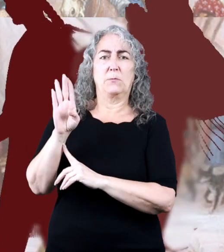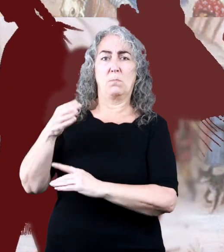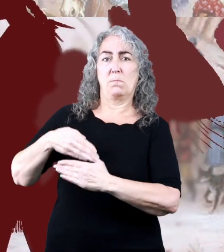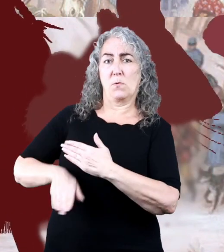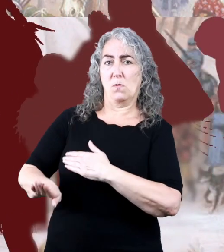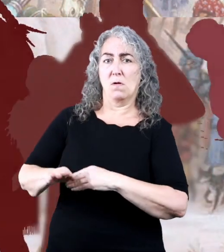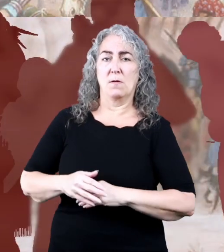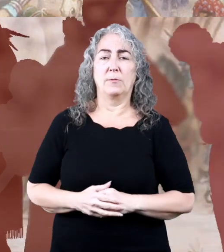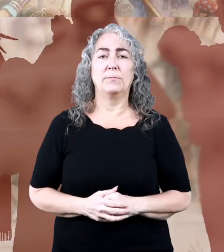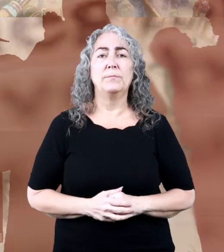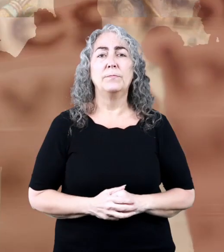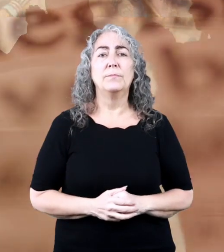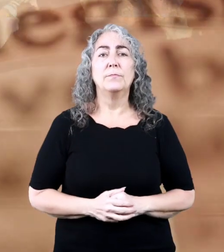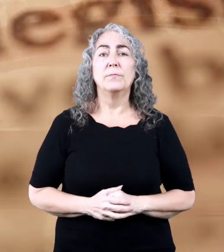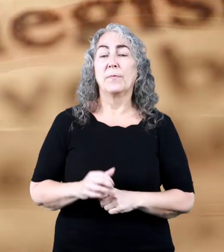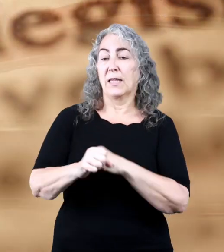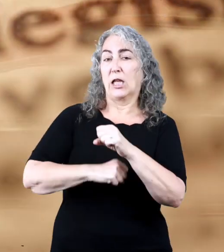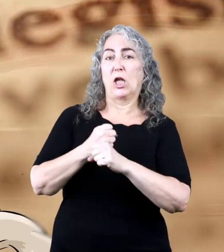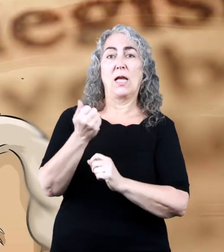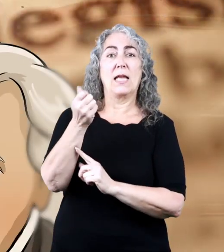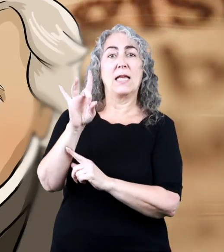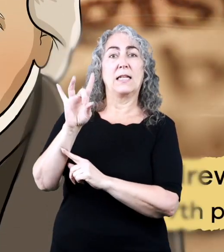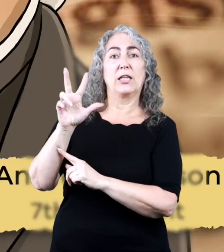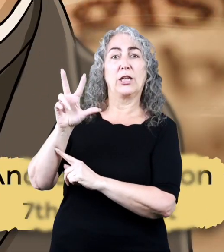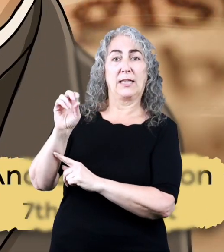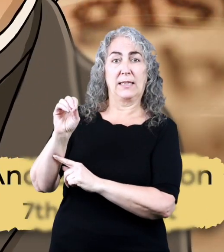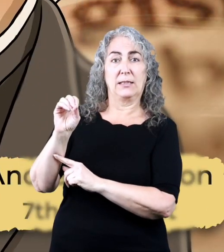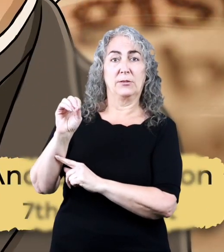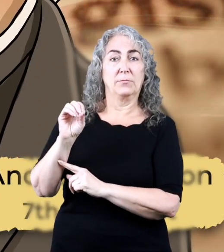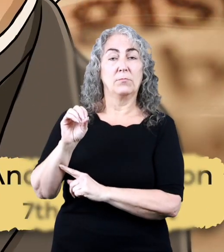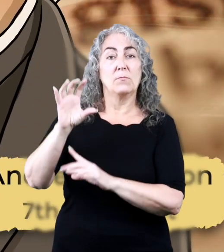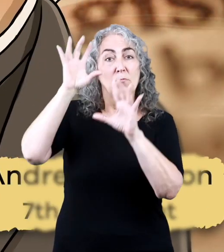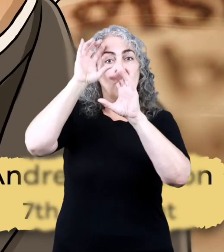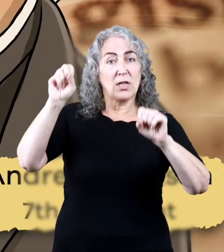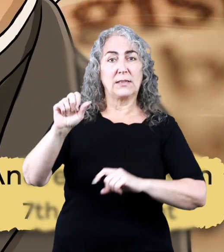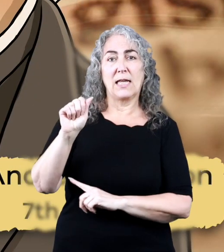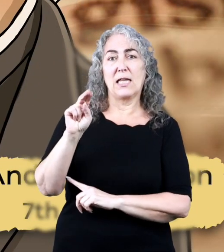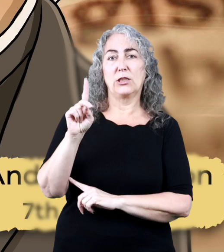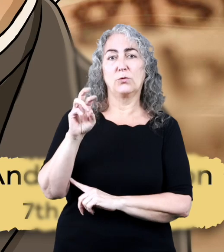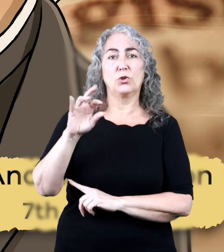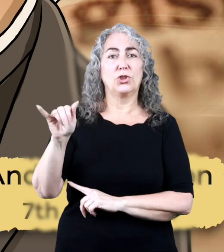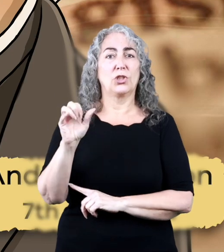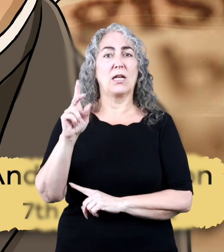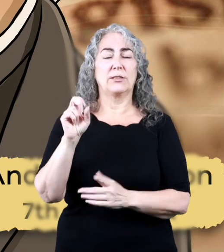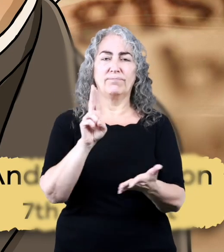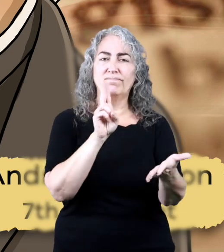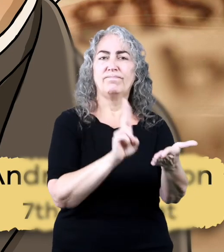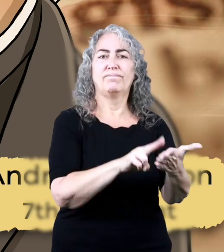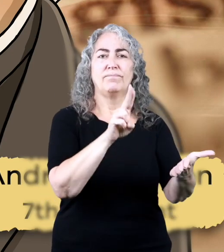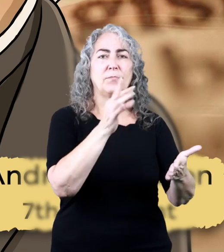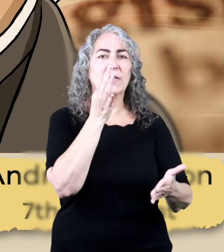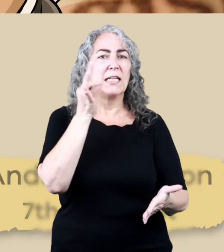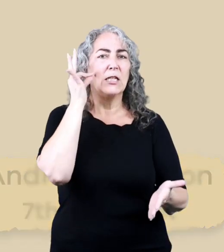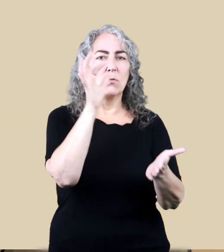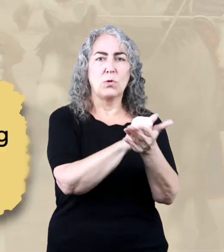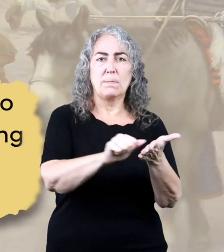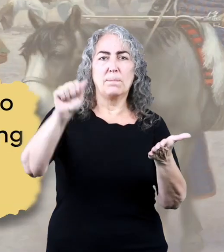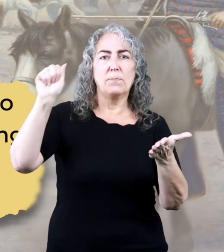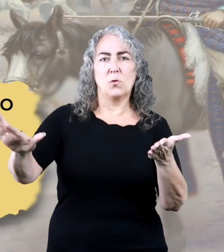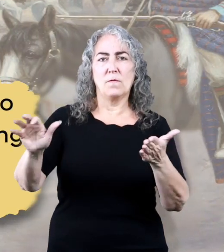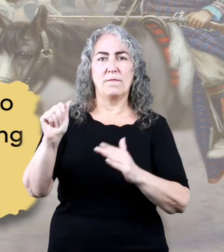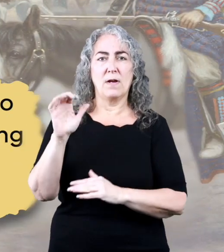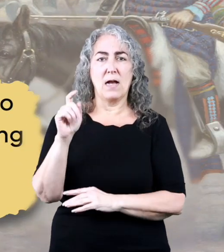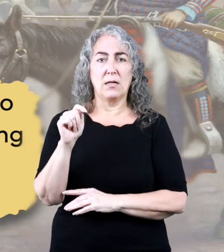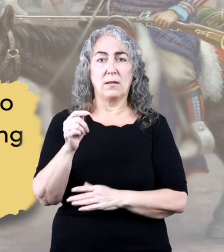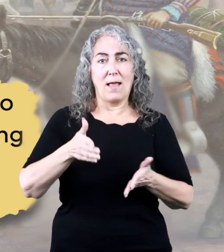Sitting Bull was born, in the year 1830, President Andrew Jackson signed the Indian Removal Act. This